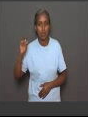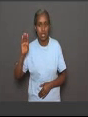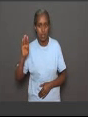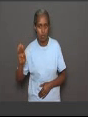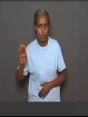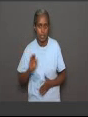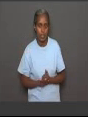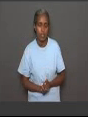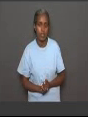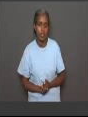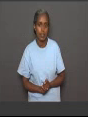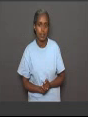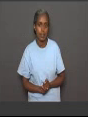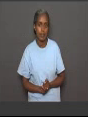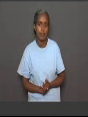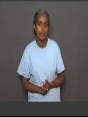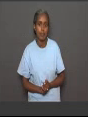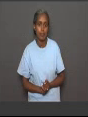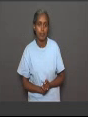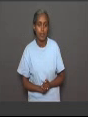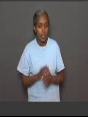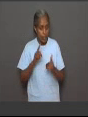over the cosine of B.